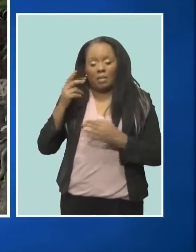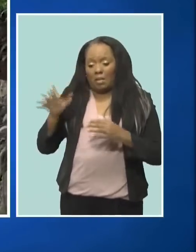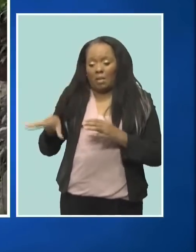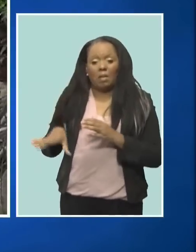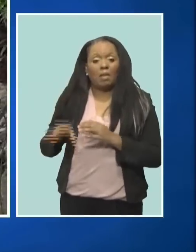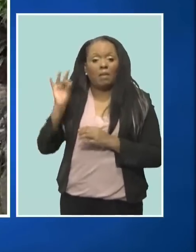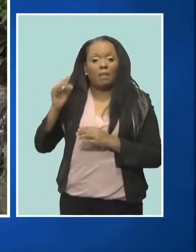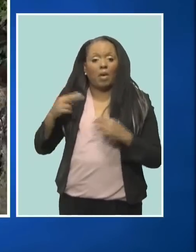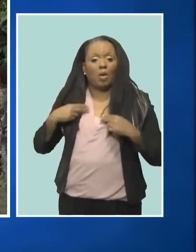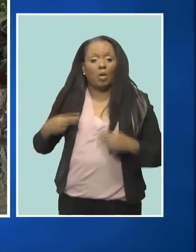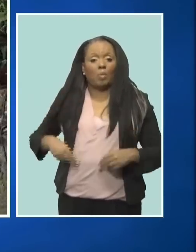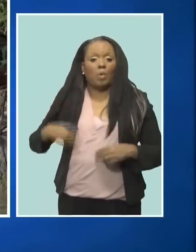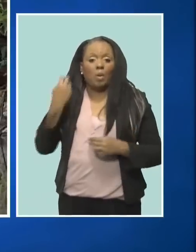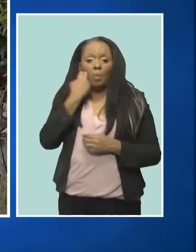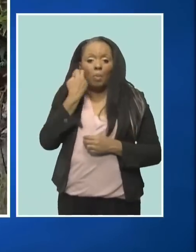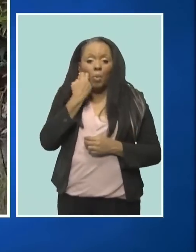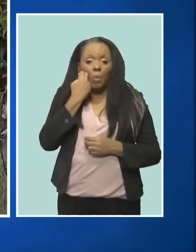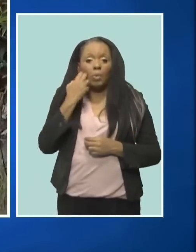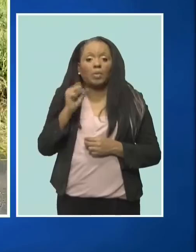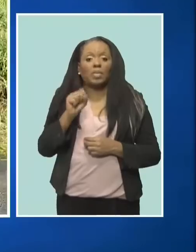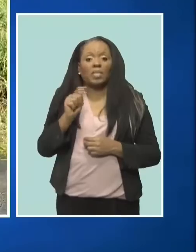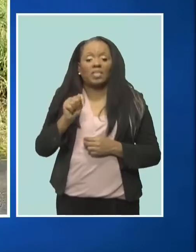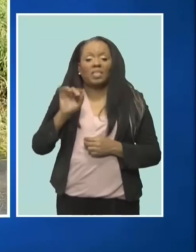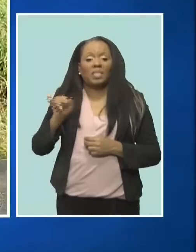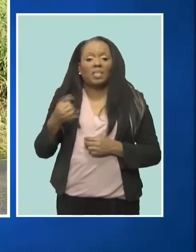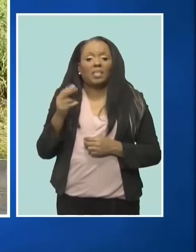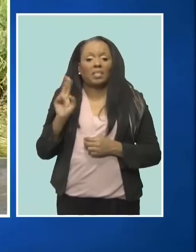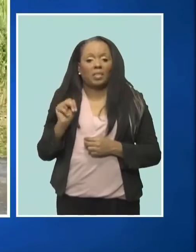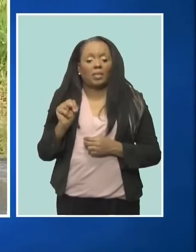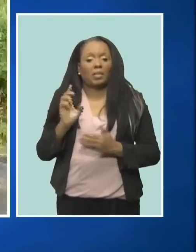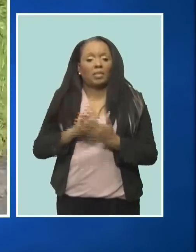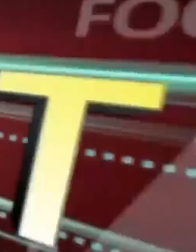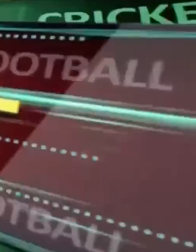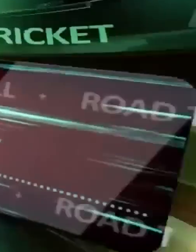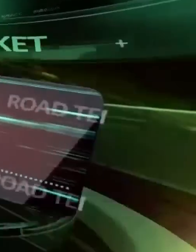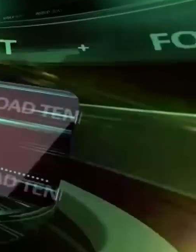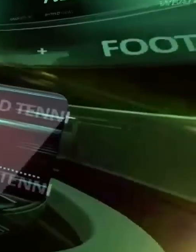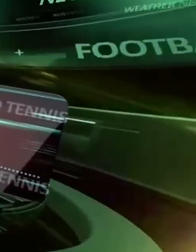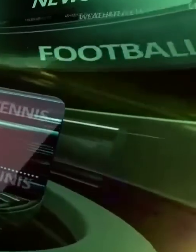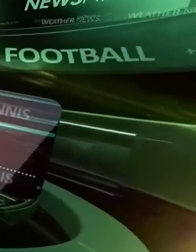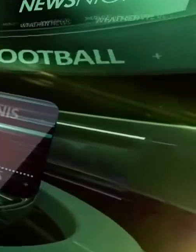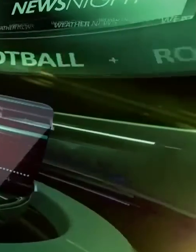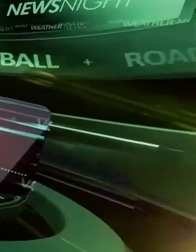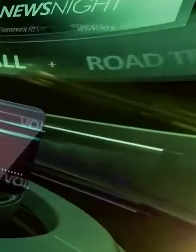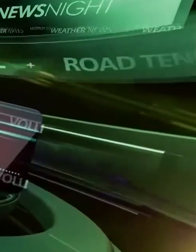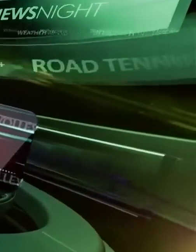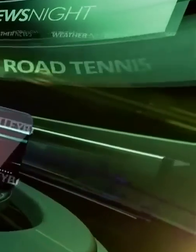bushy area at Henley St. John on December 5th.